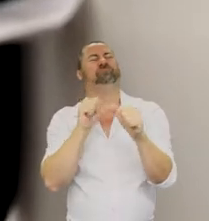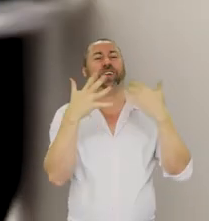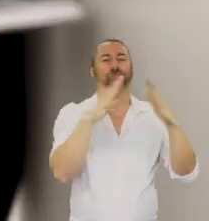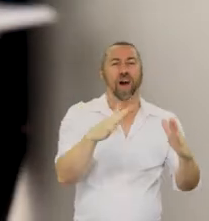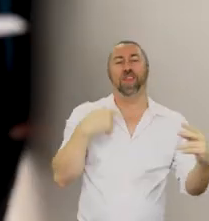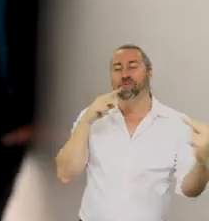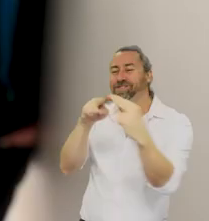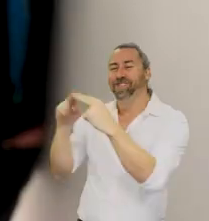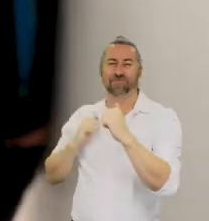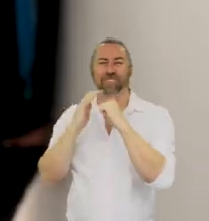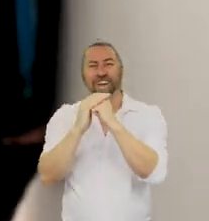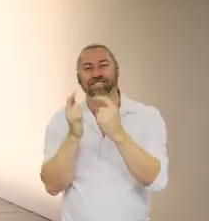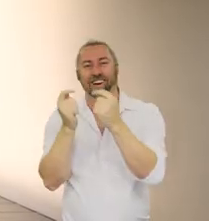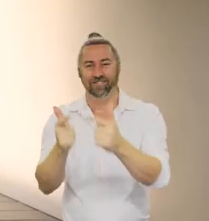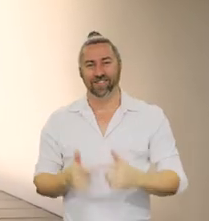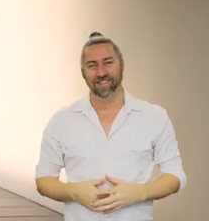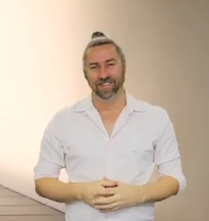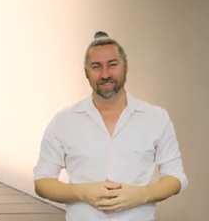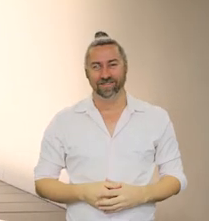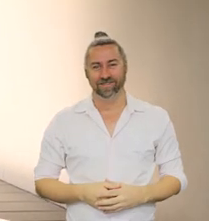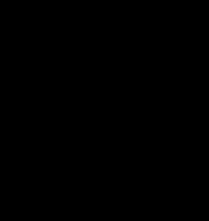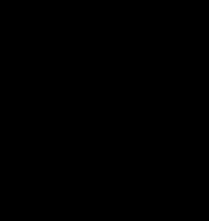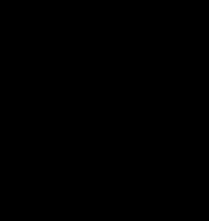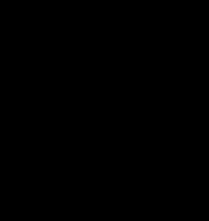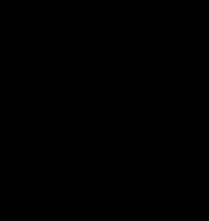way to start the day before catching up with all of my friends.